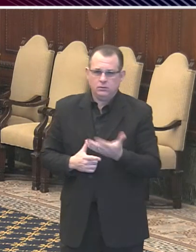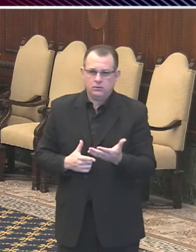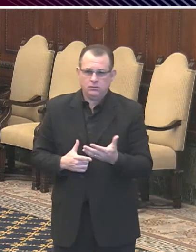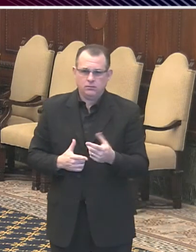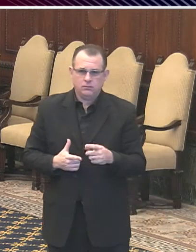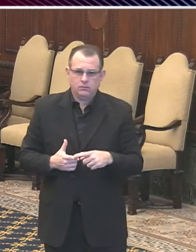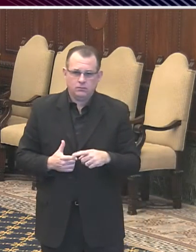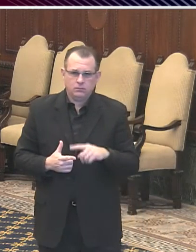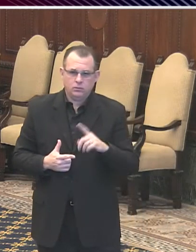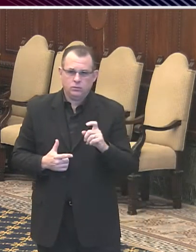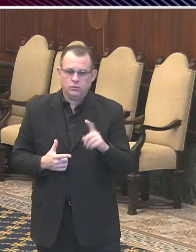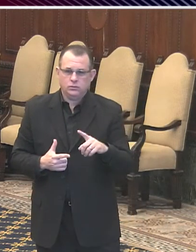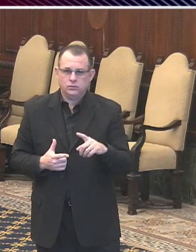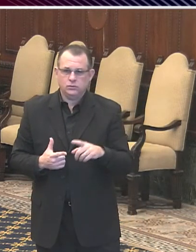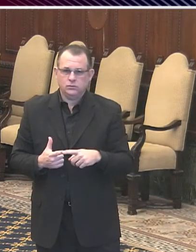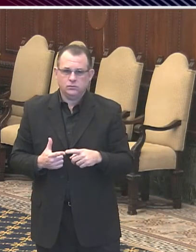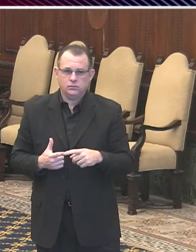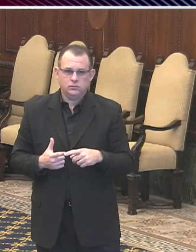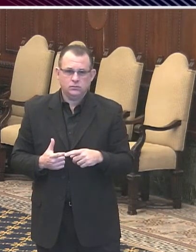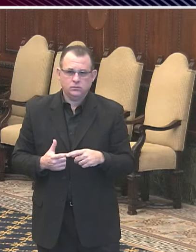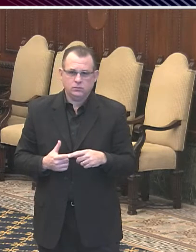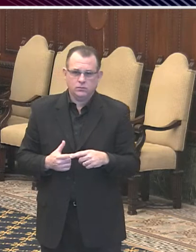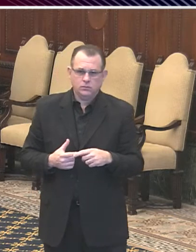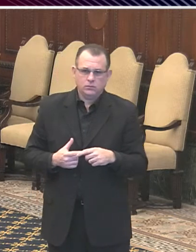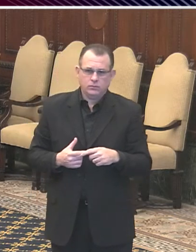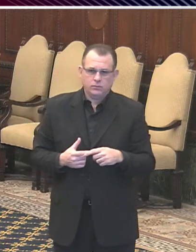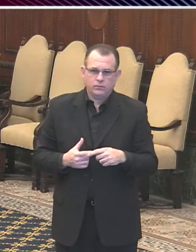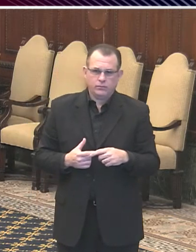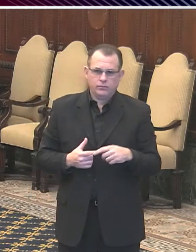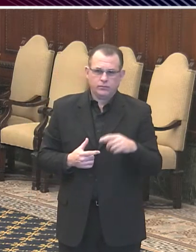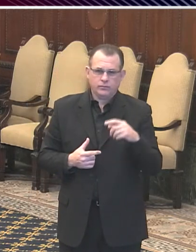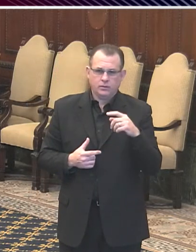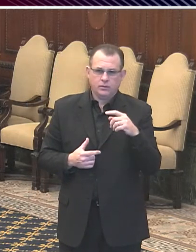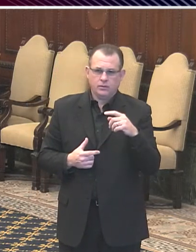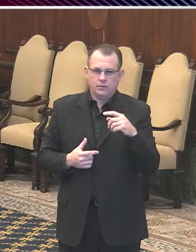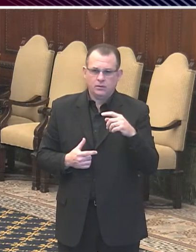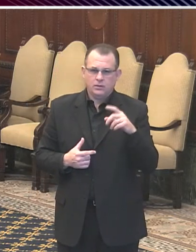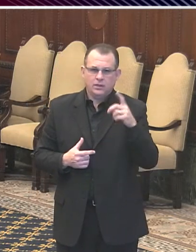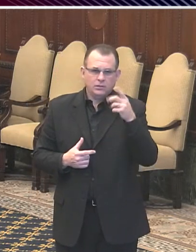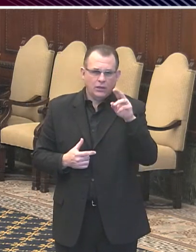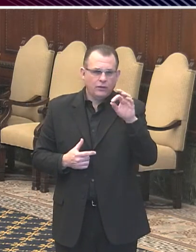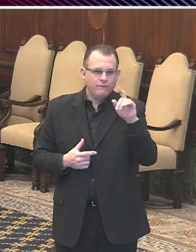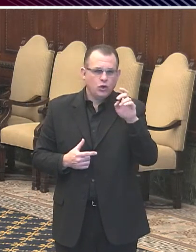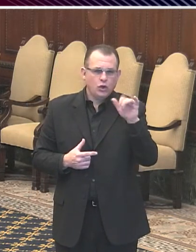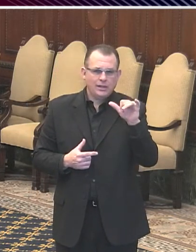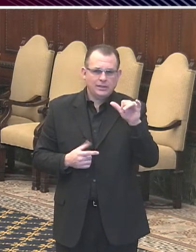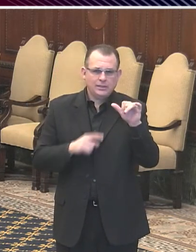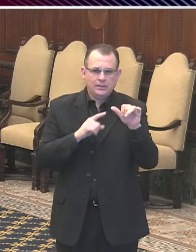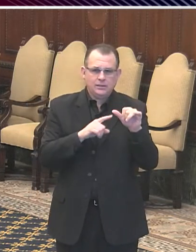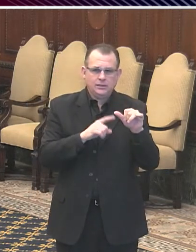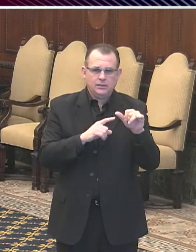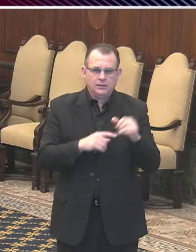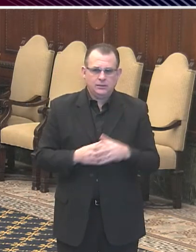And Dr. Farley, are you breaking the death cases down by